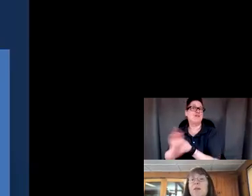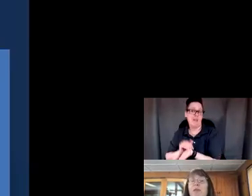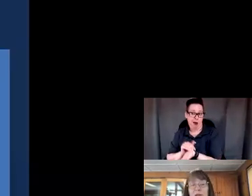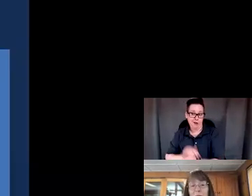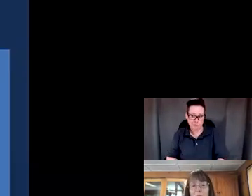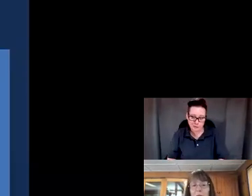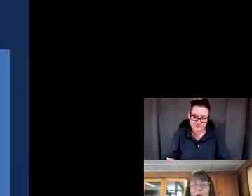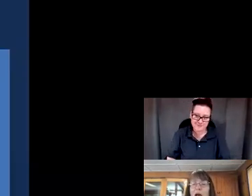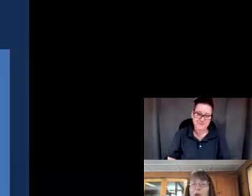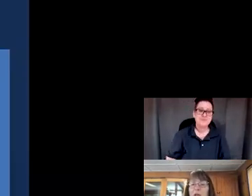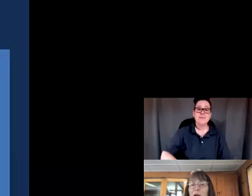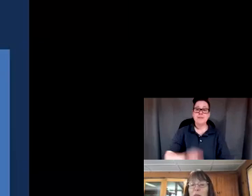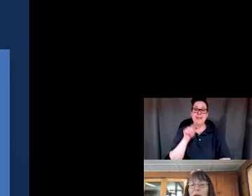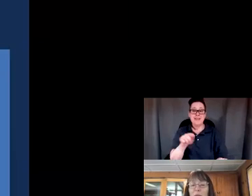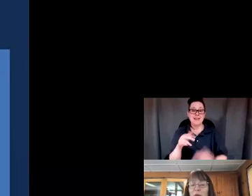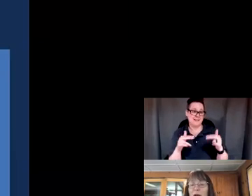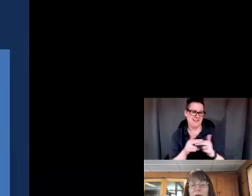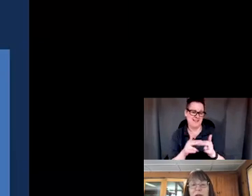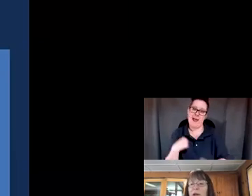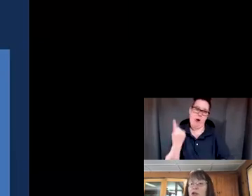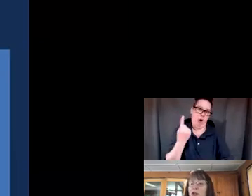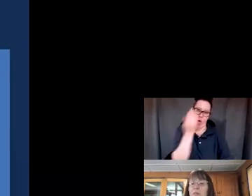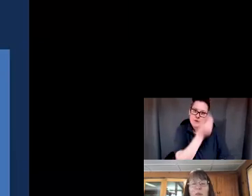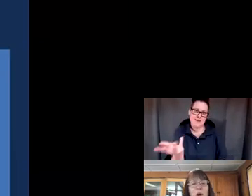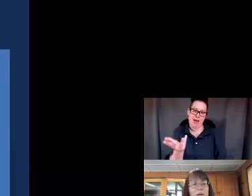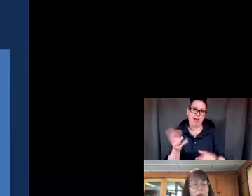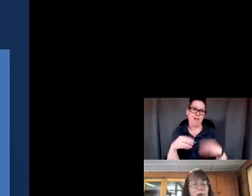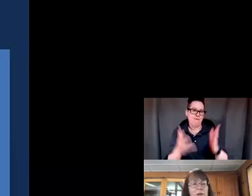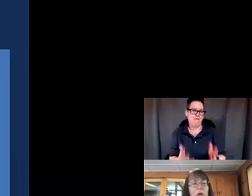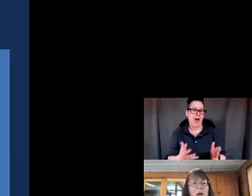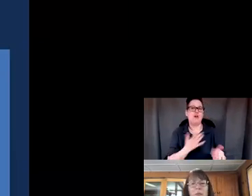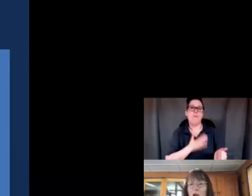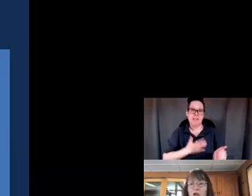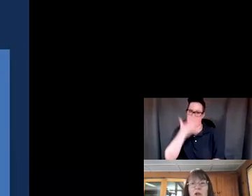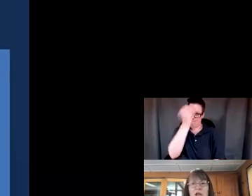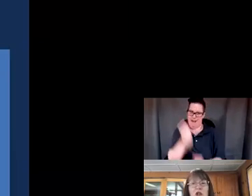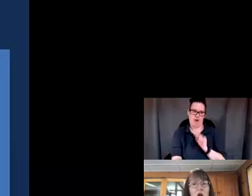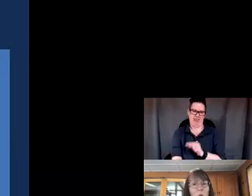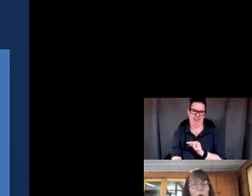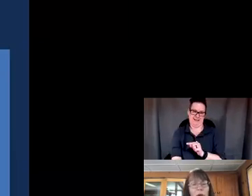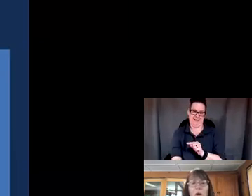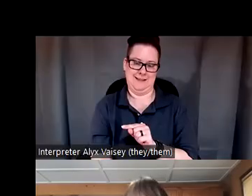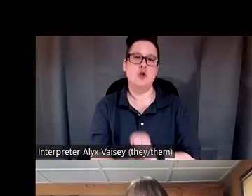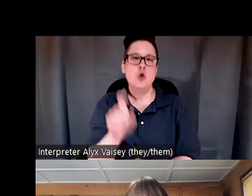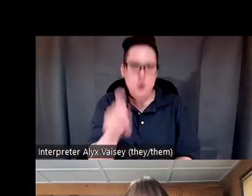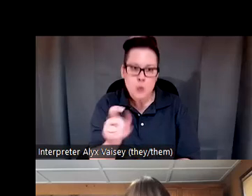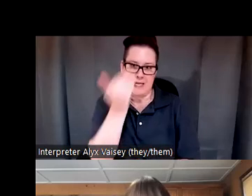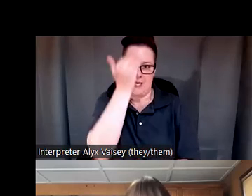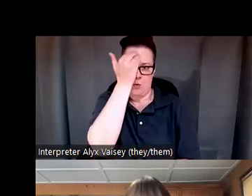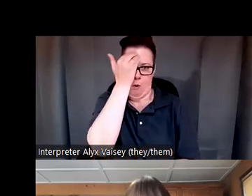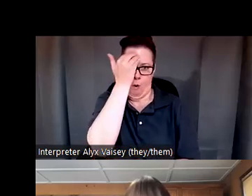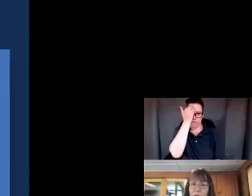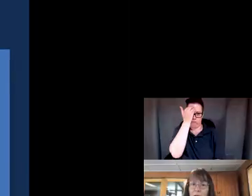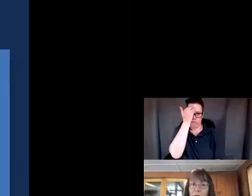This slide, I always tell my providers, I said, make sure you memorize this because you need to know what